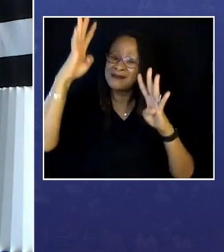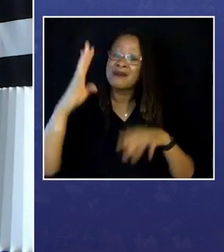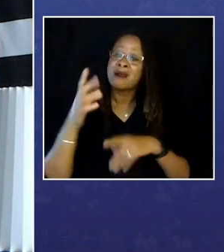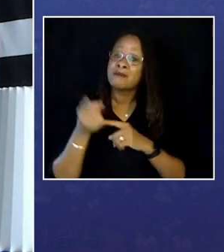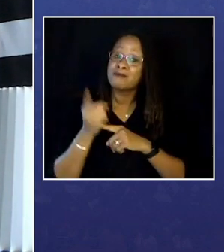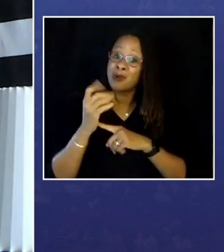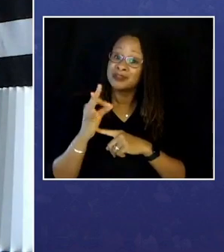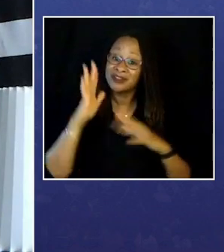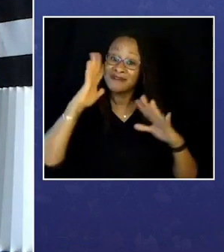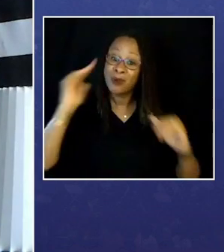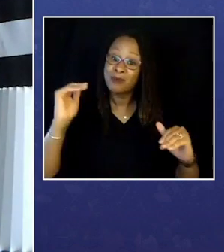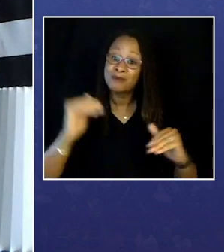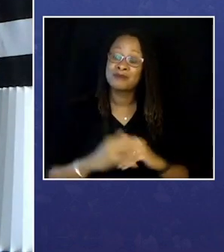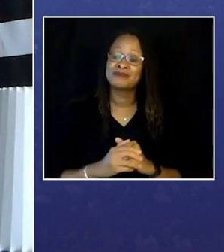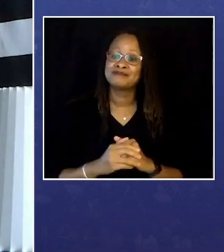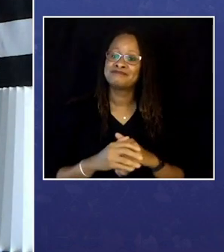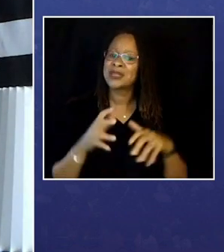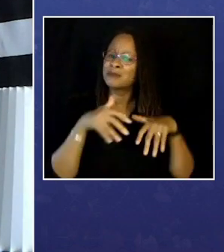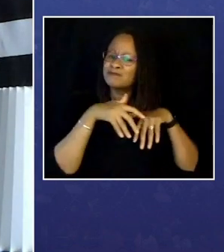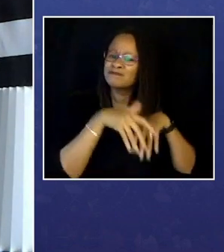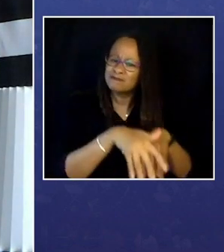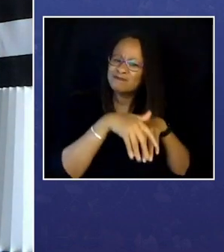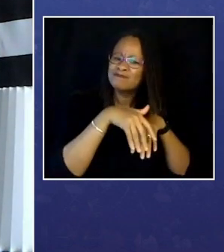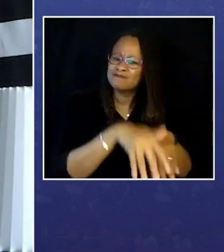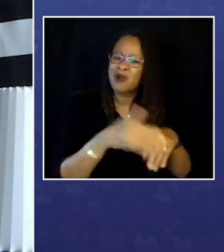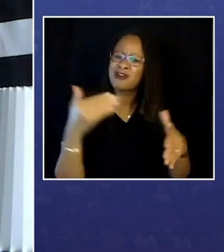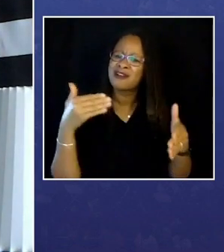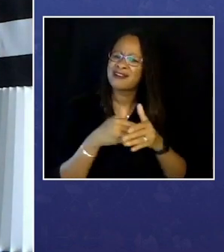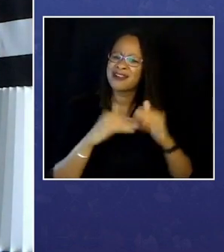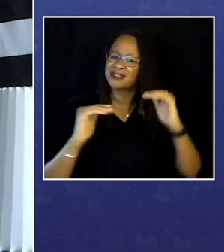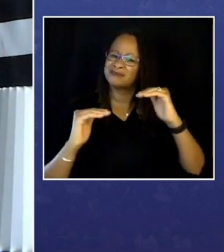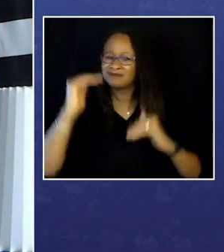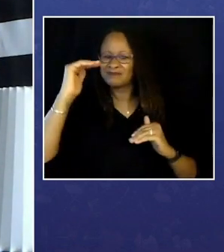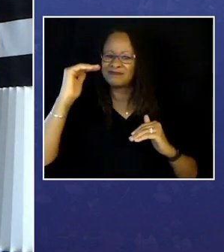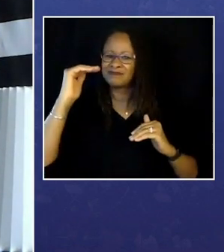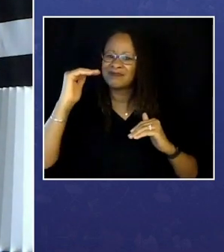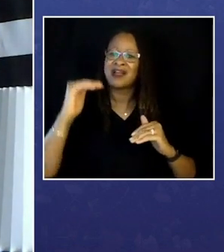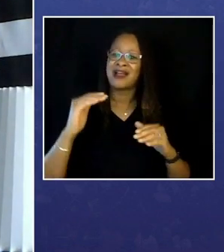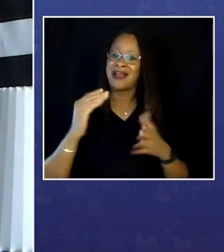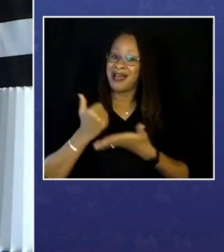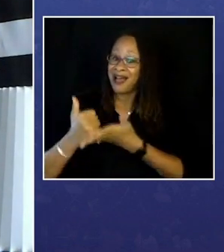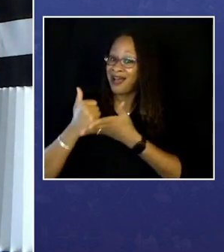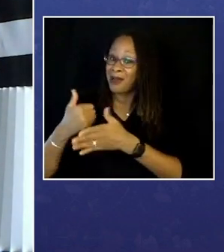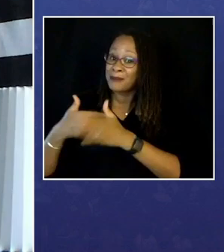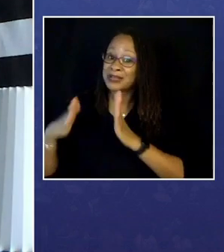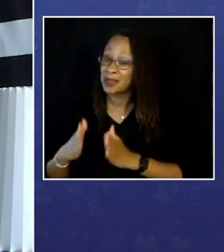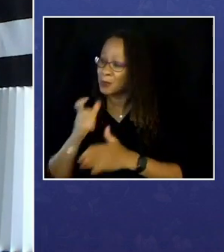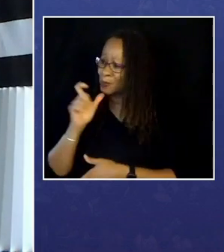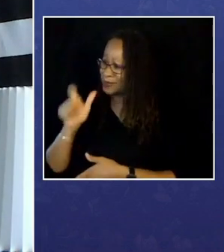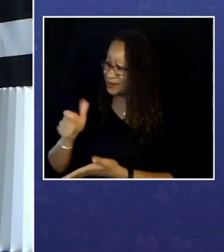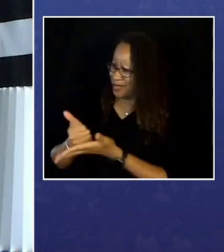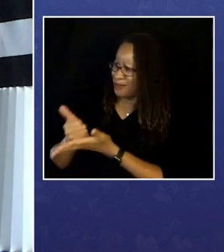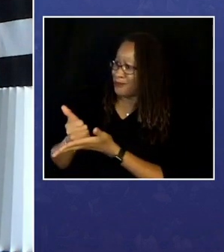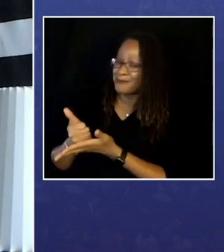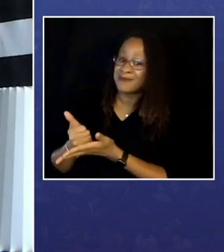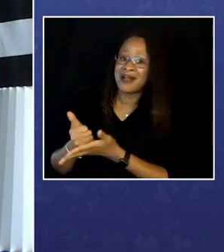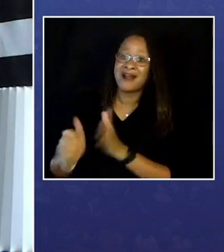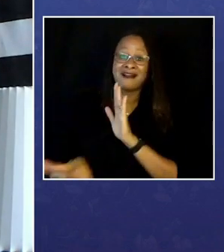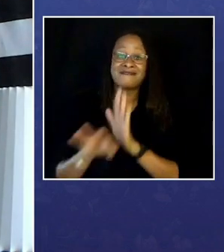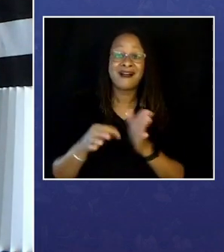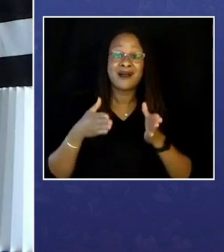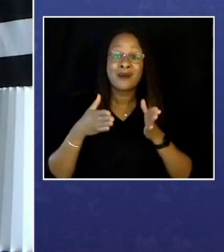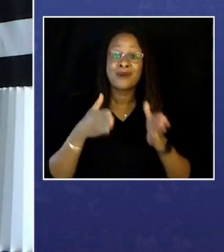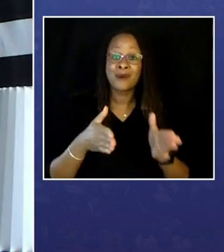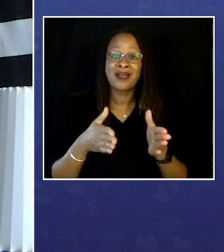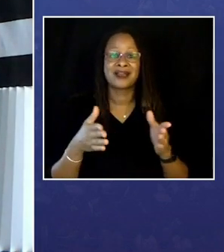moments of hope, marching against inequality, helping neighbors in need,